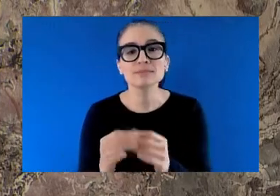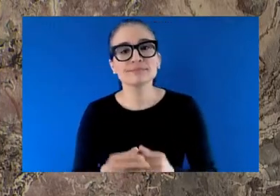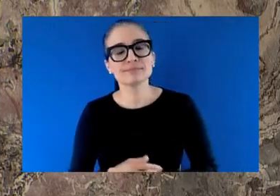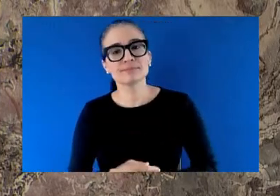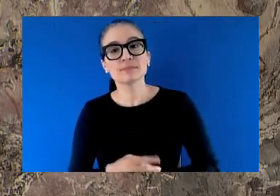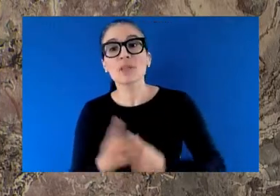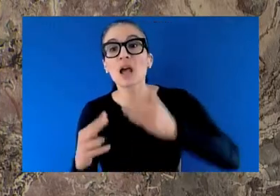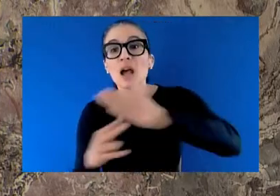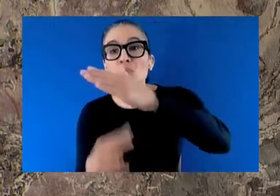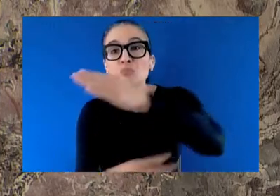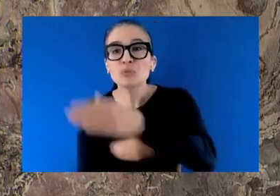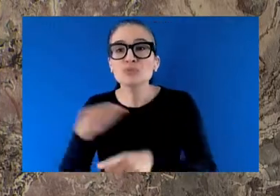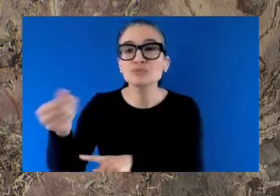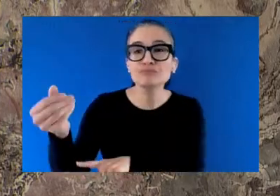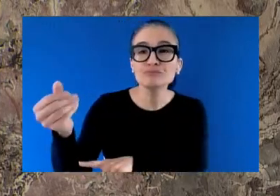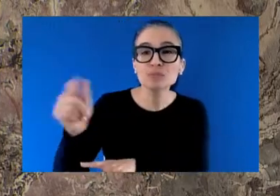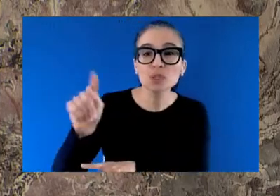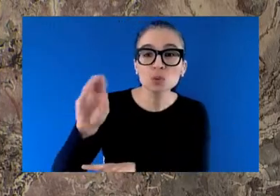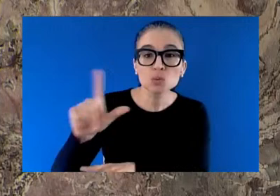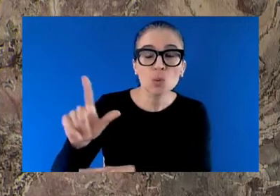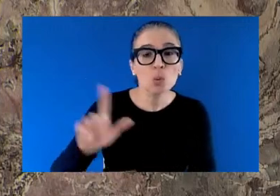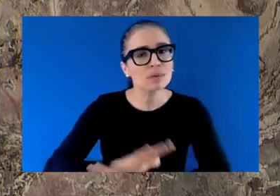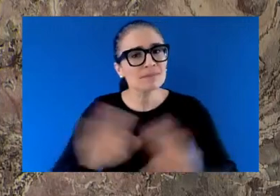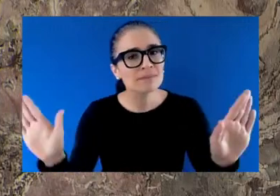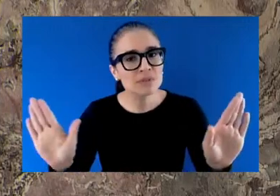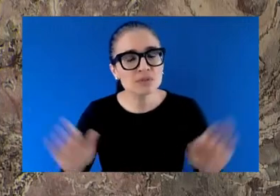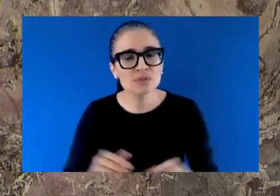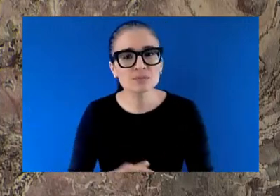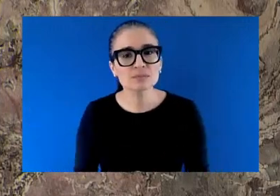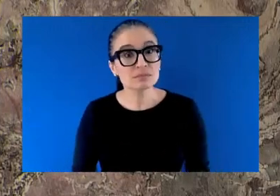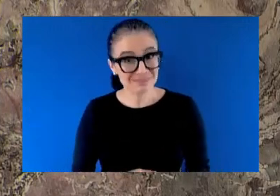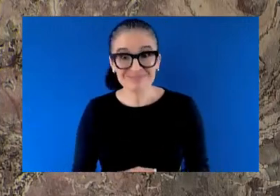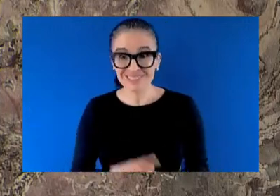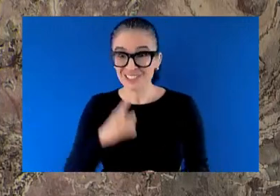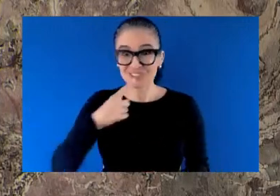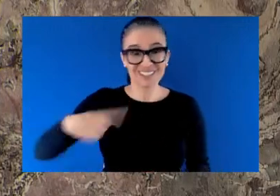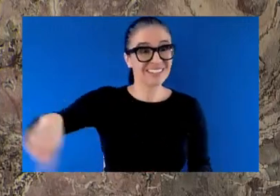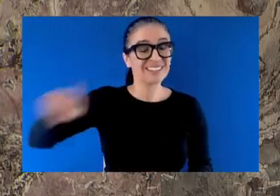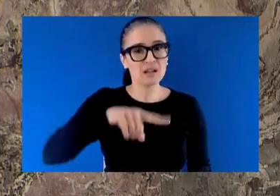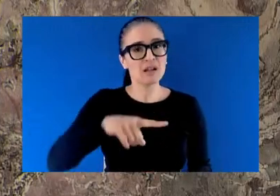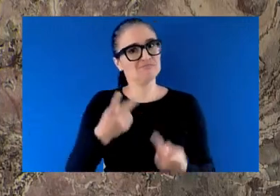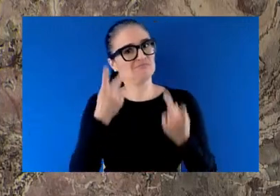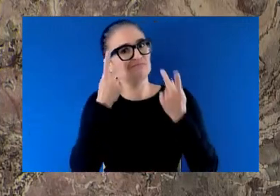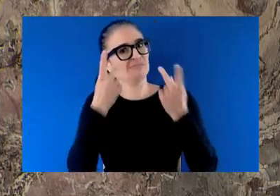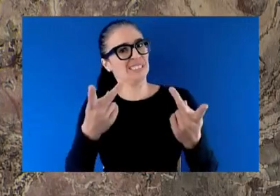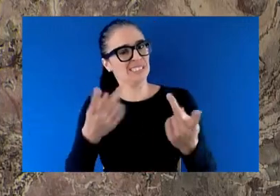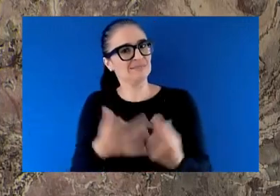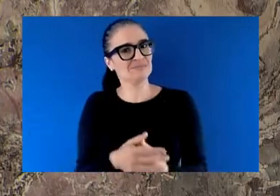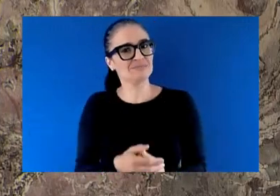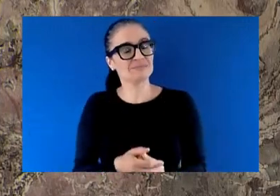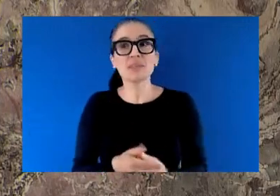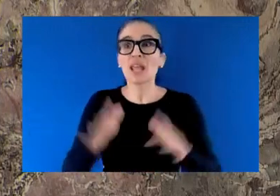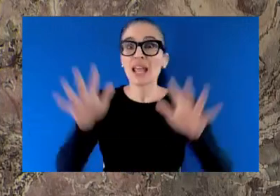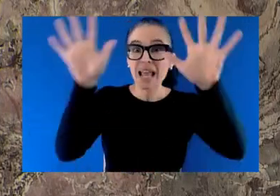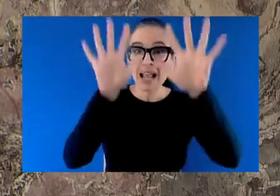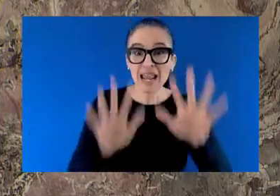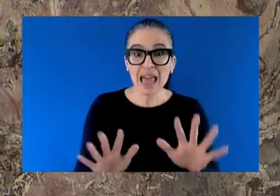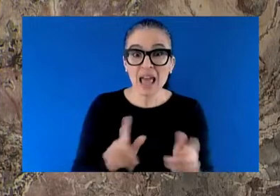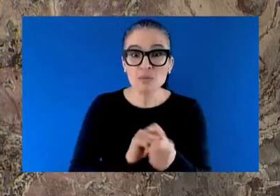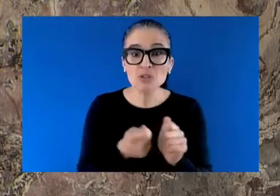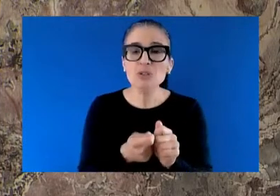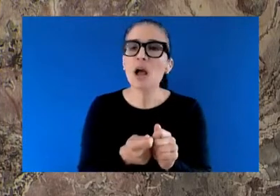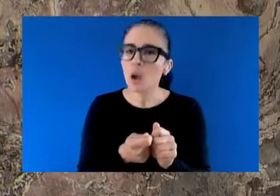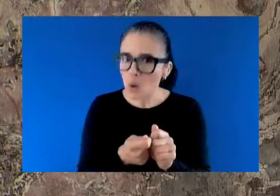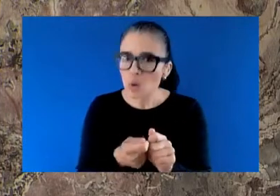in terms of their lives and their children's future, but in the pocketbook when wildfires, droughts, and floods threaten